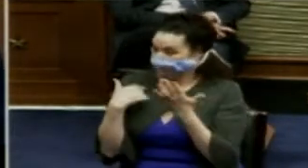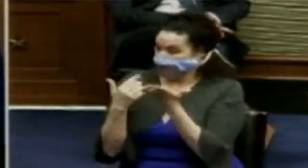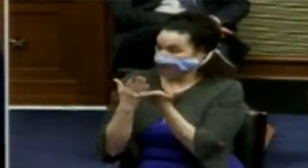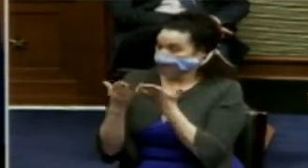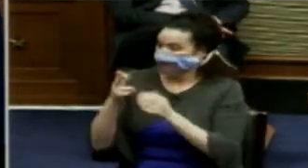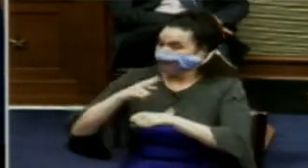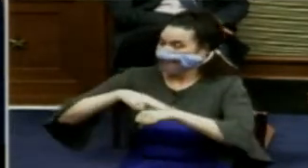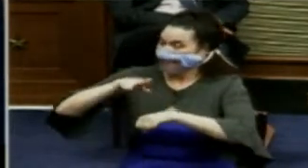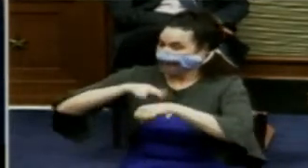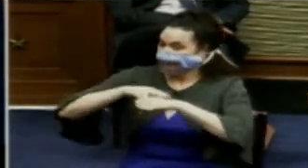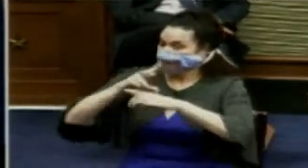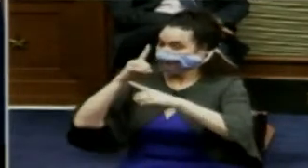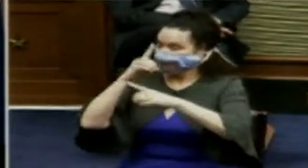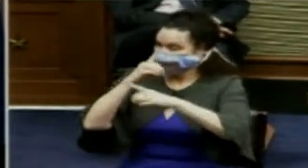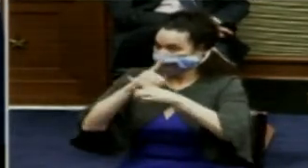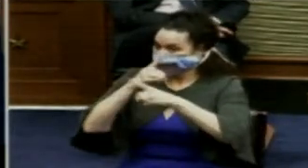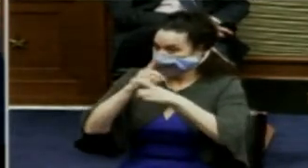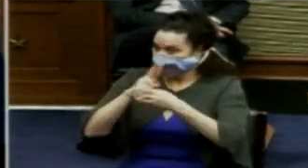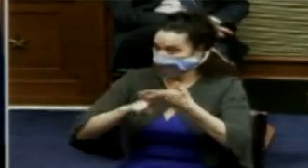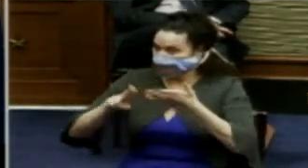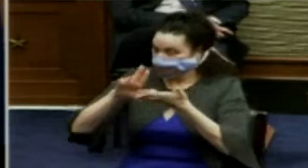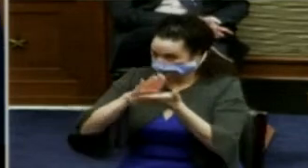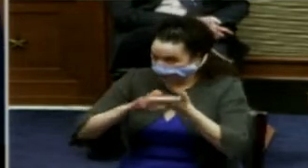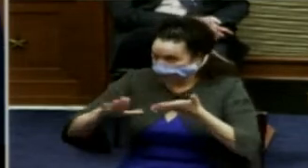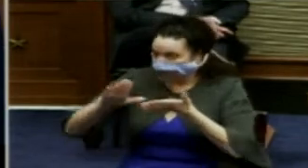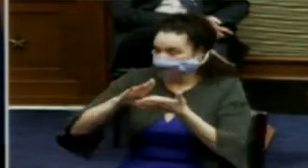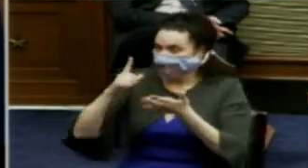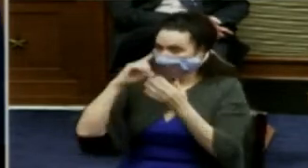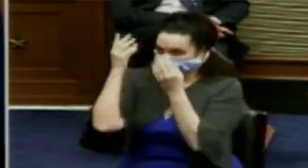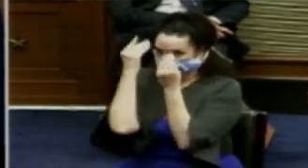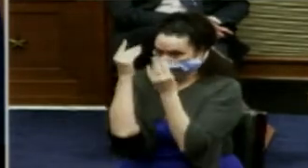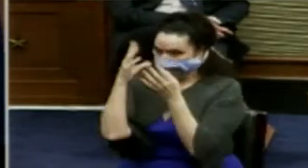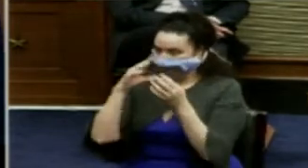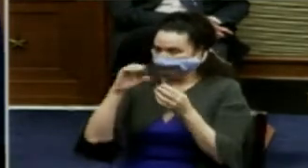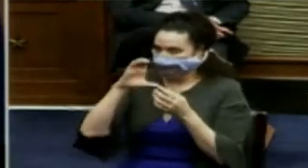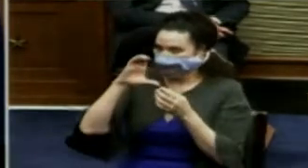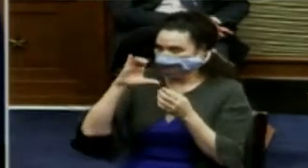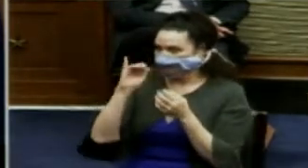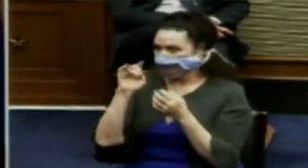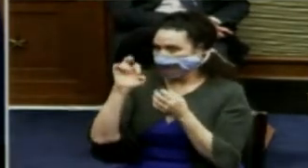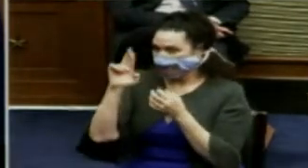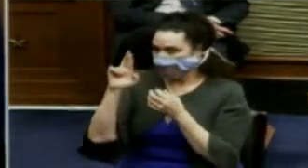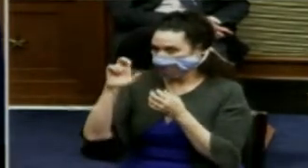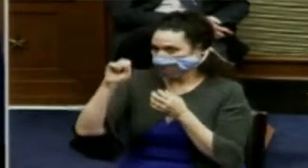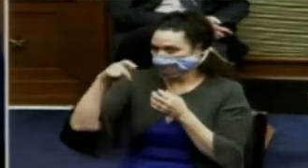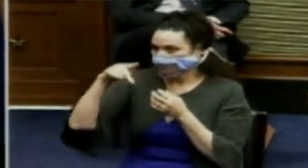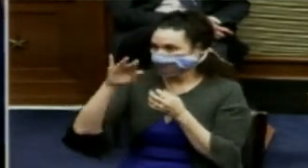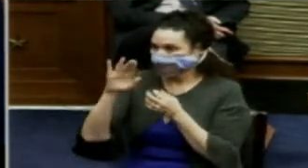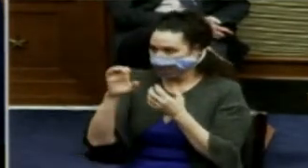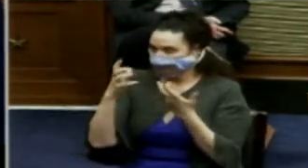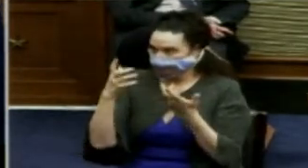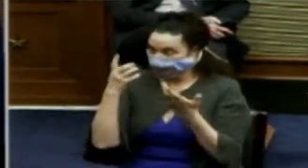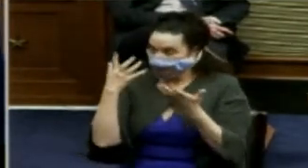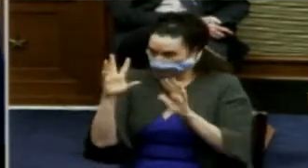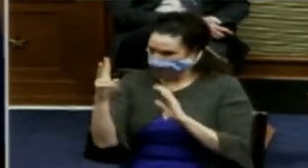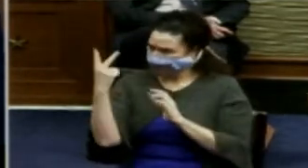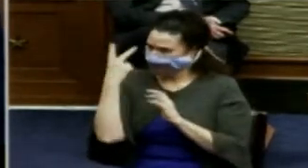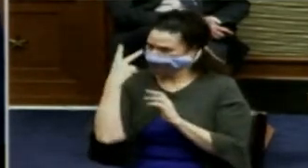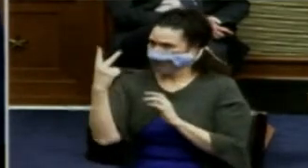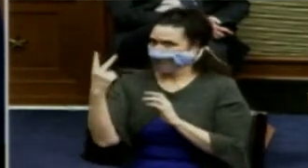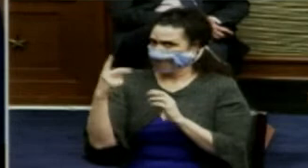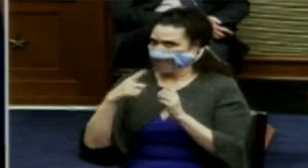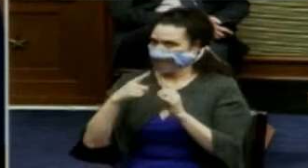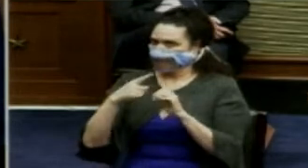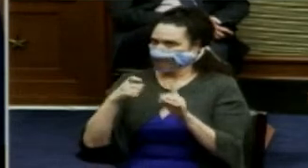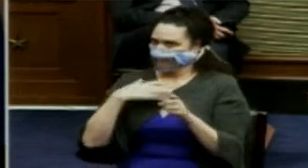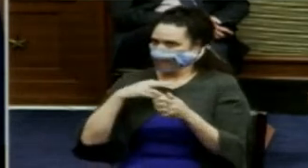at the College of Information and Cyberspace. I saw firsthand, before that, as CEO of